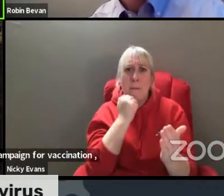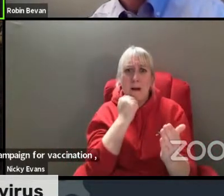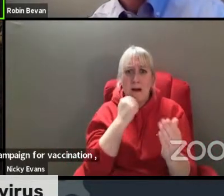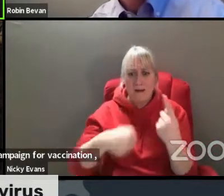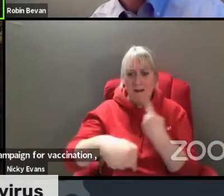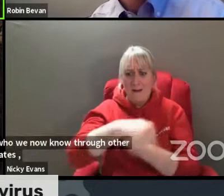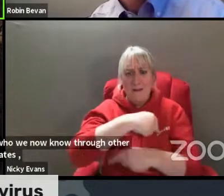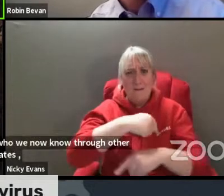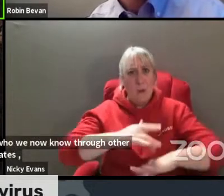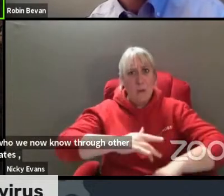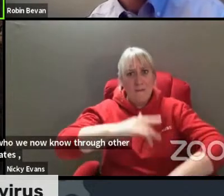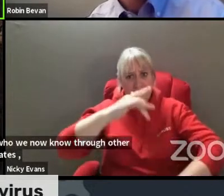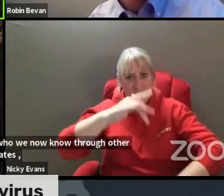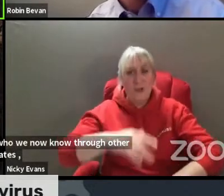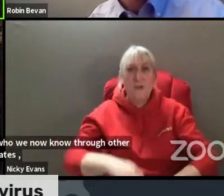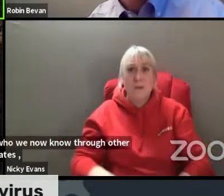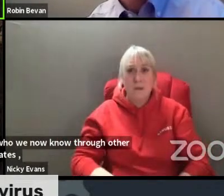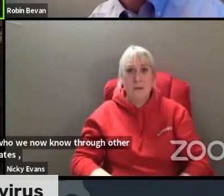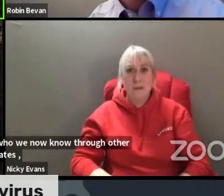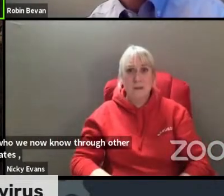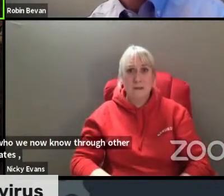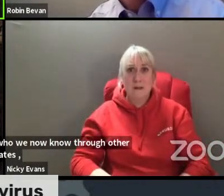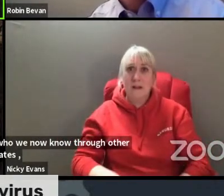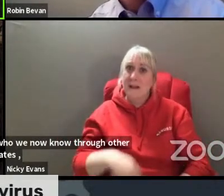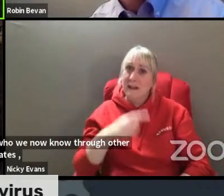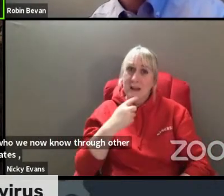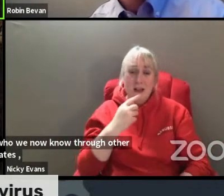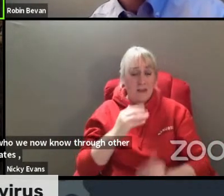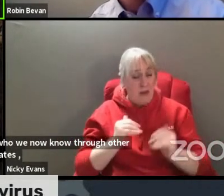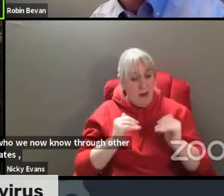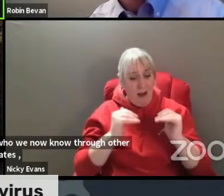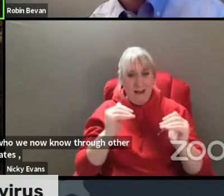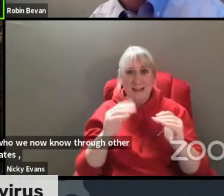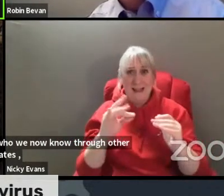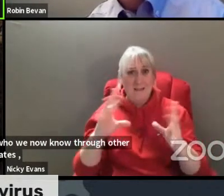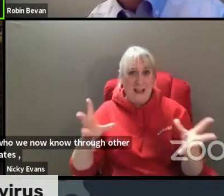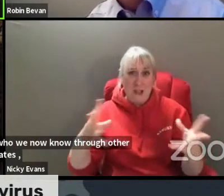university teachers, and the highest of all for support staff.